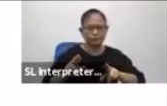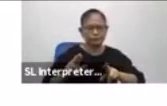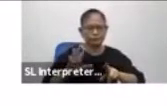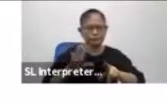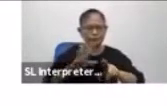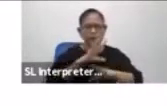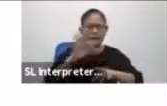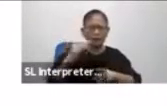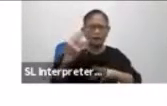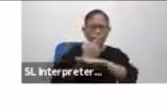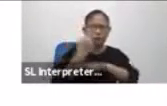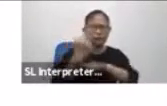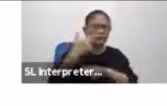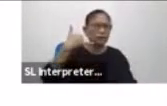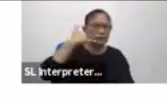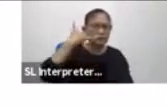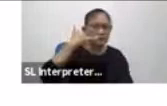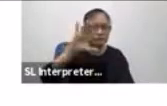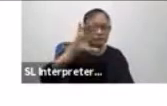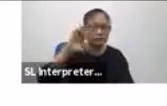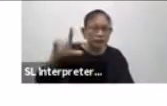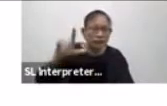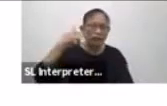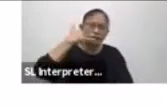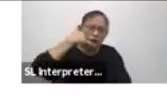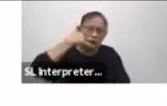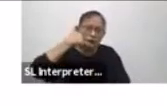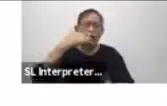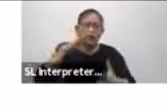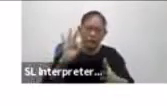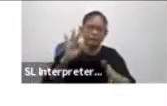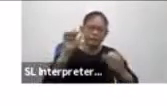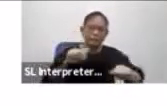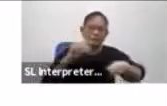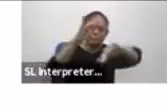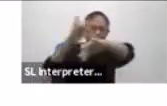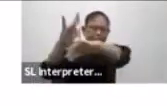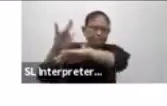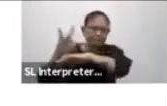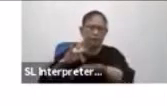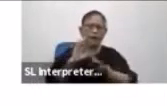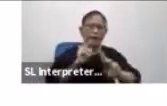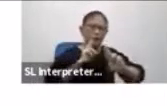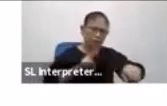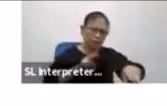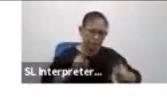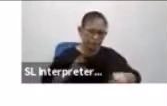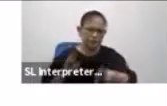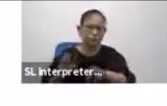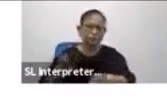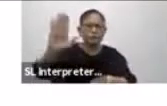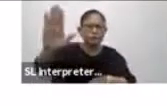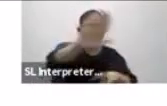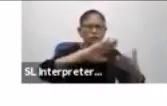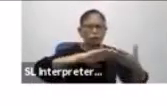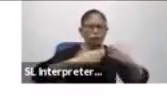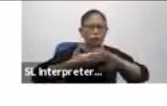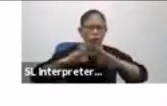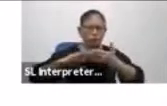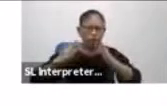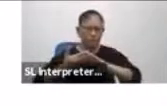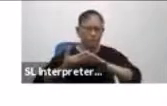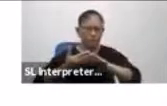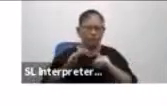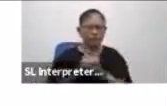phone credits so they can continue to reach out to and respond to women at risk in their communities telephonically. A